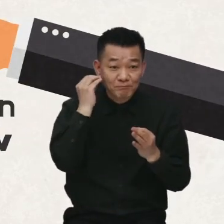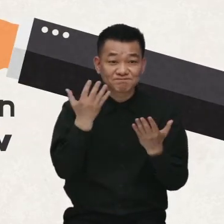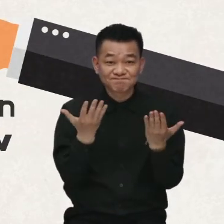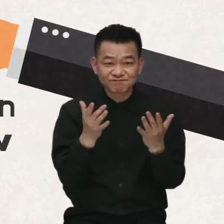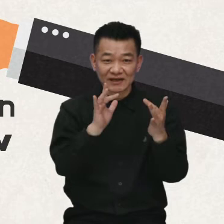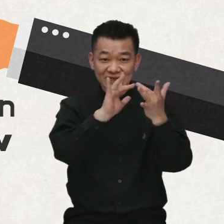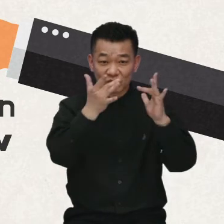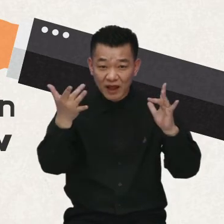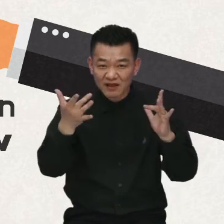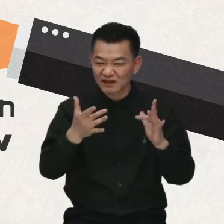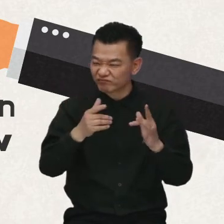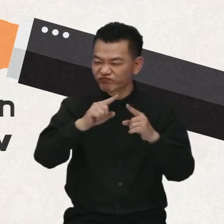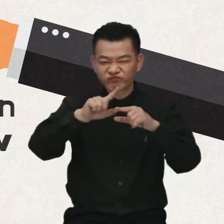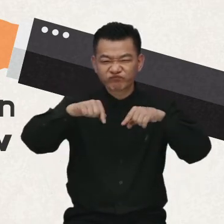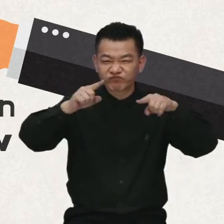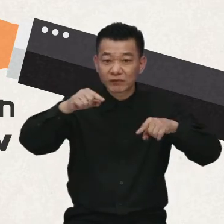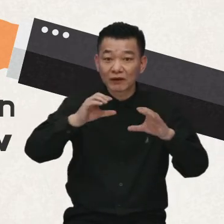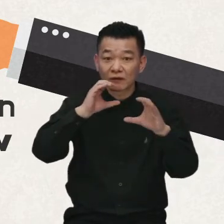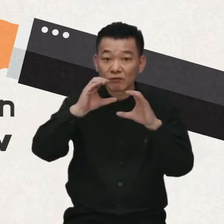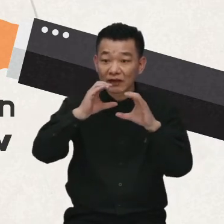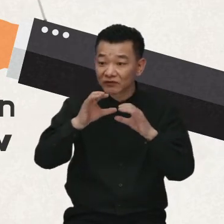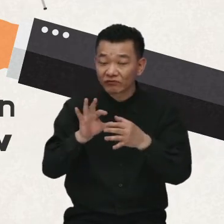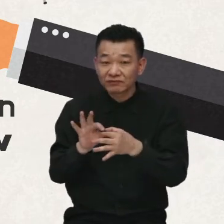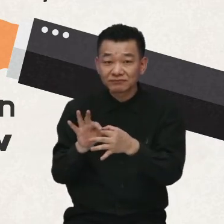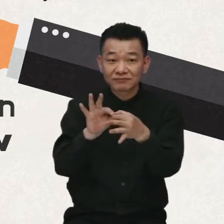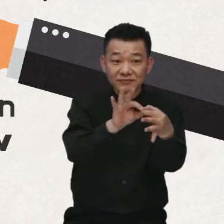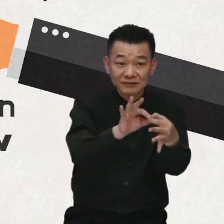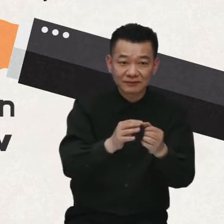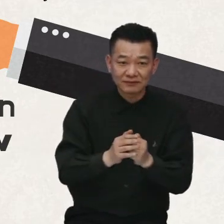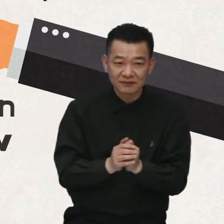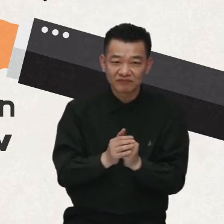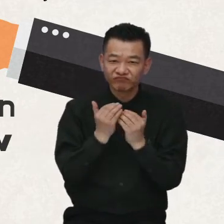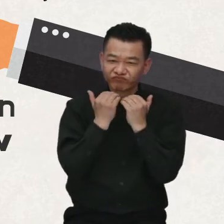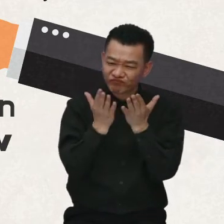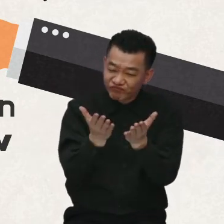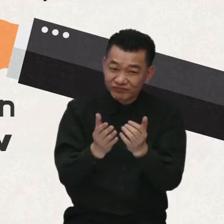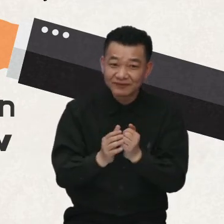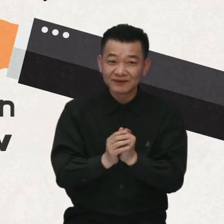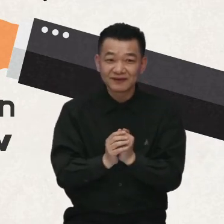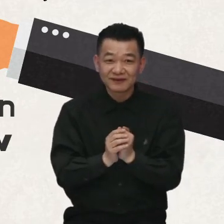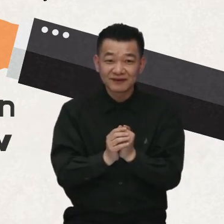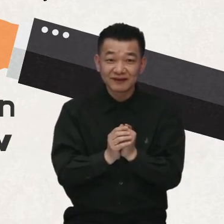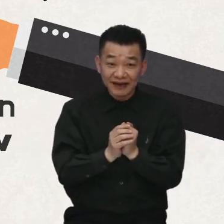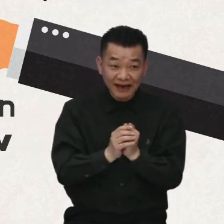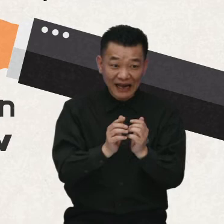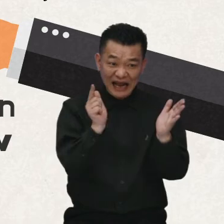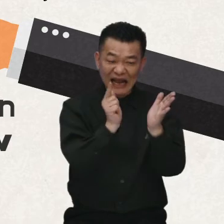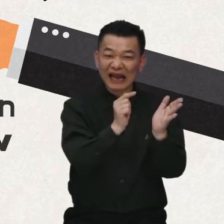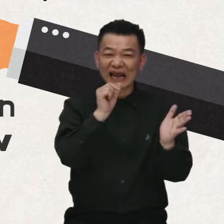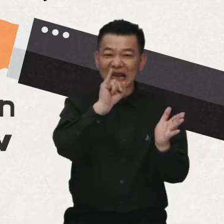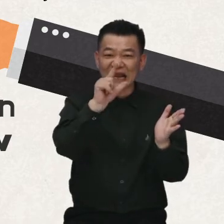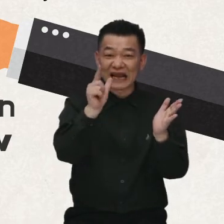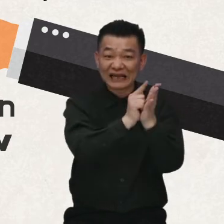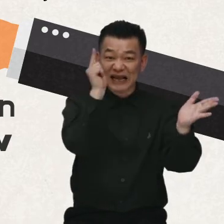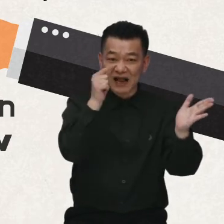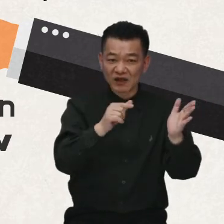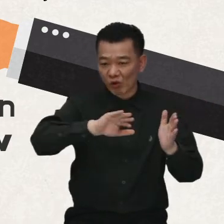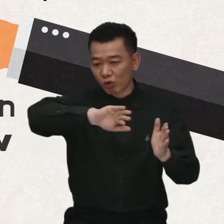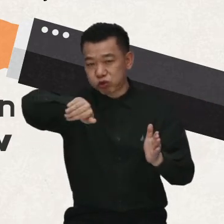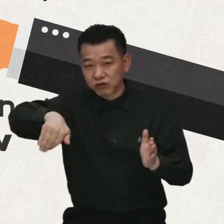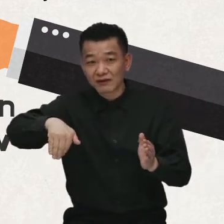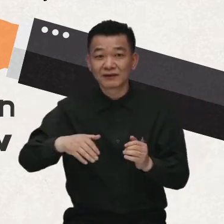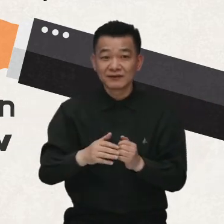to arbitrary or unlawful interference with his or her privacy, family, home, or correspondence or other types